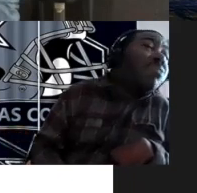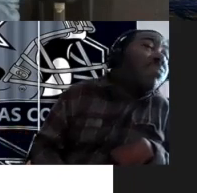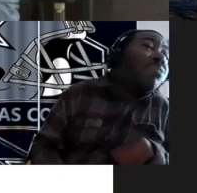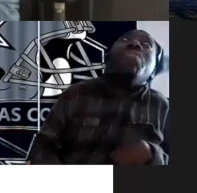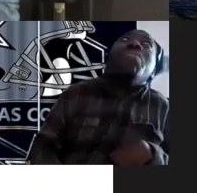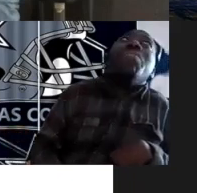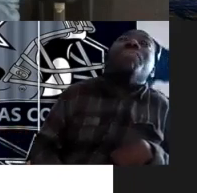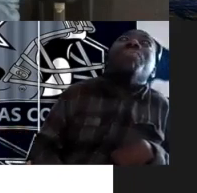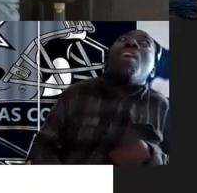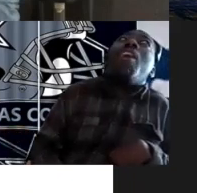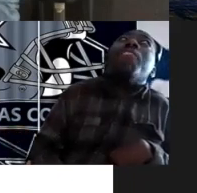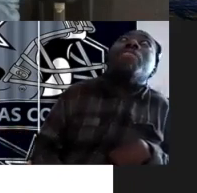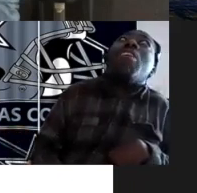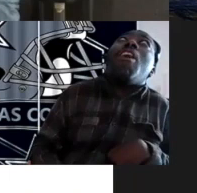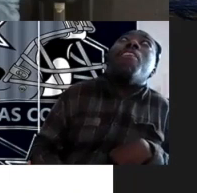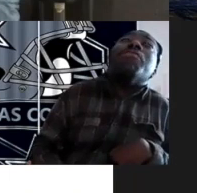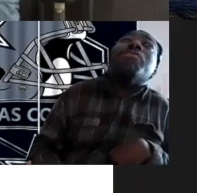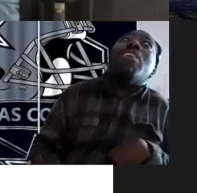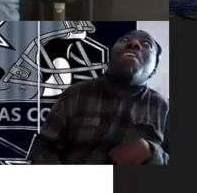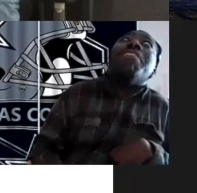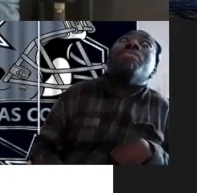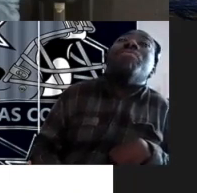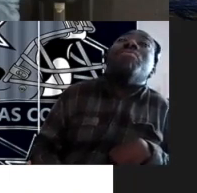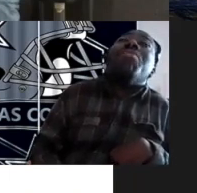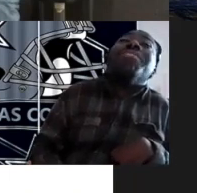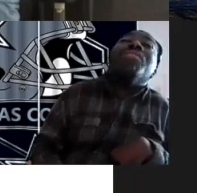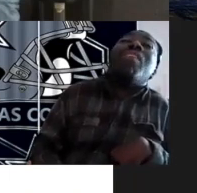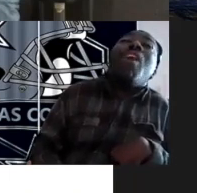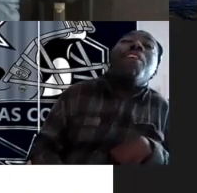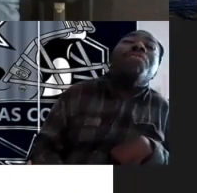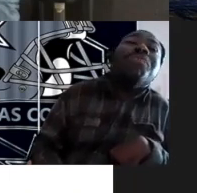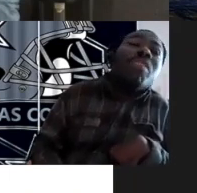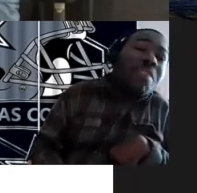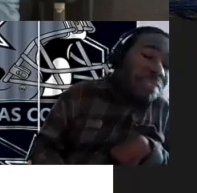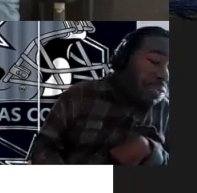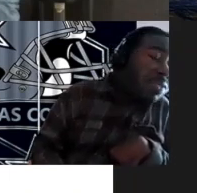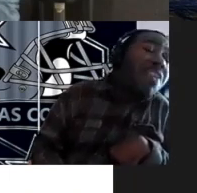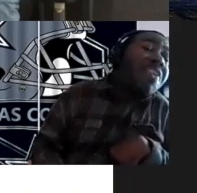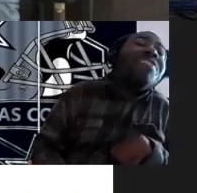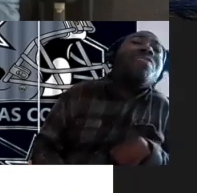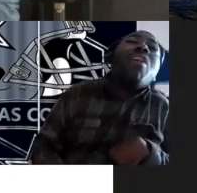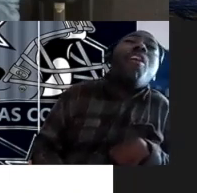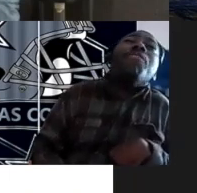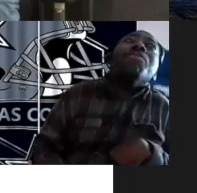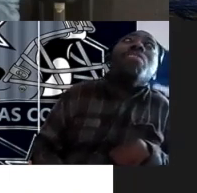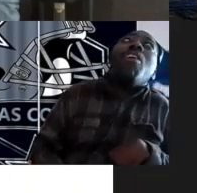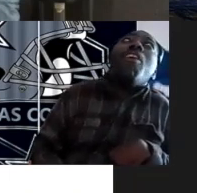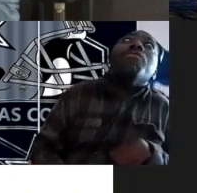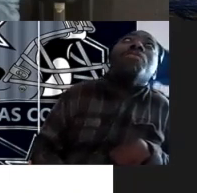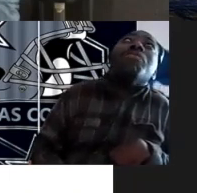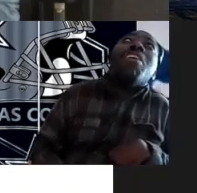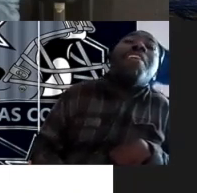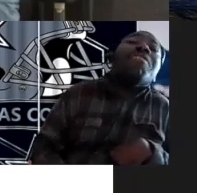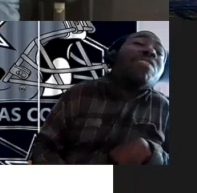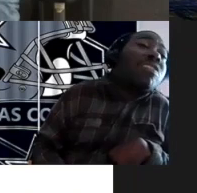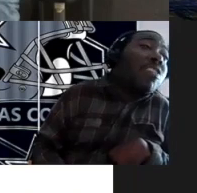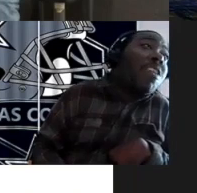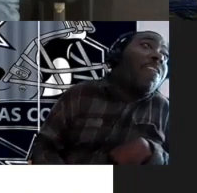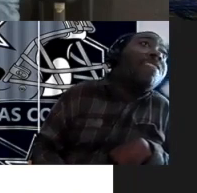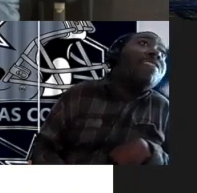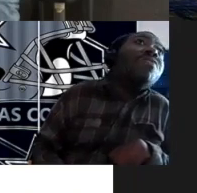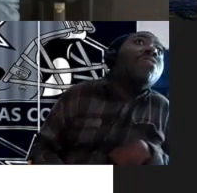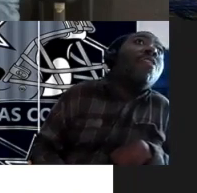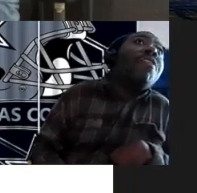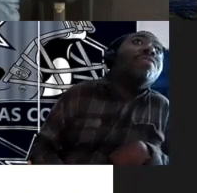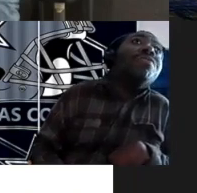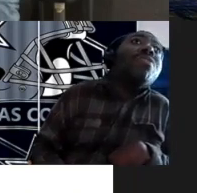the app developer in your form, and we can take that information in aggregate and see how